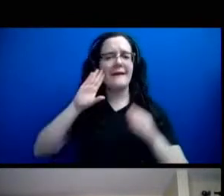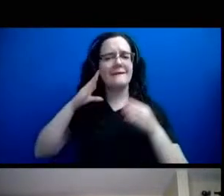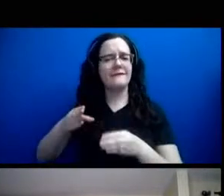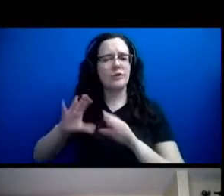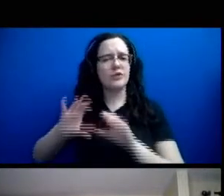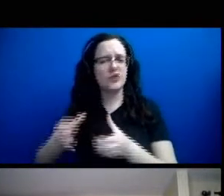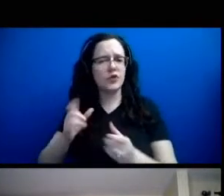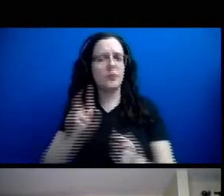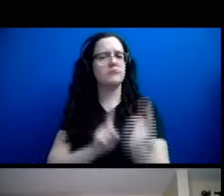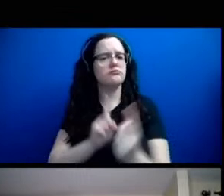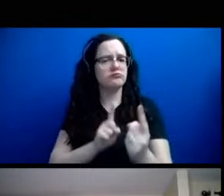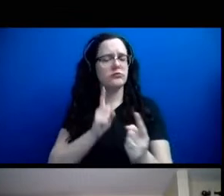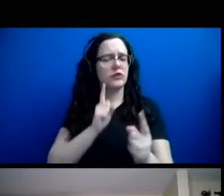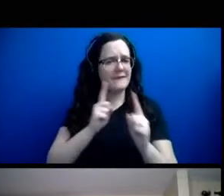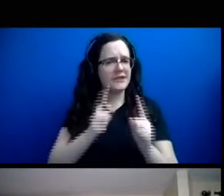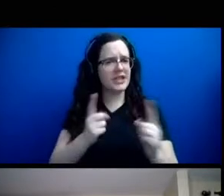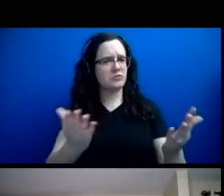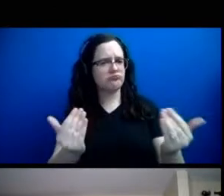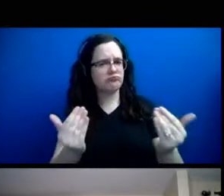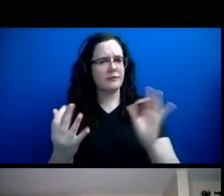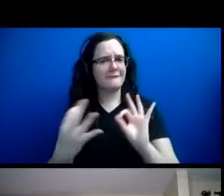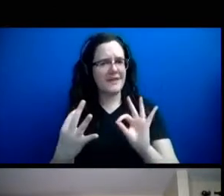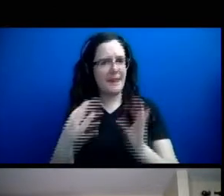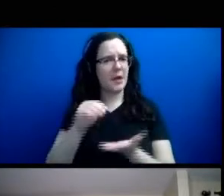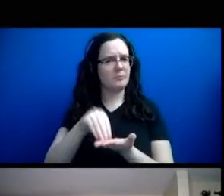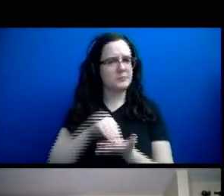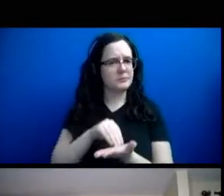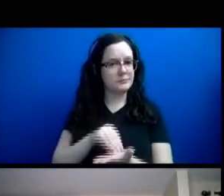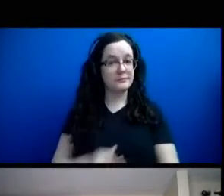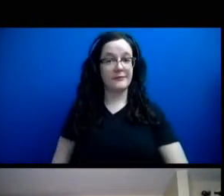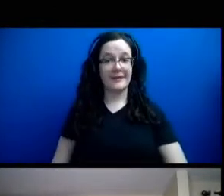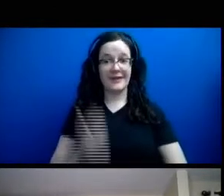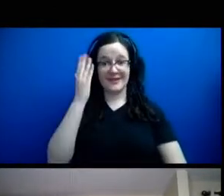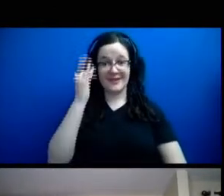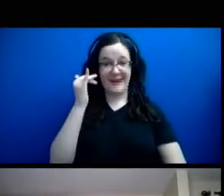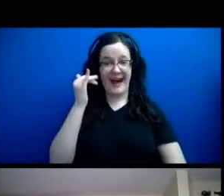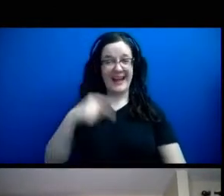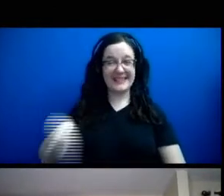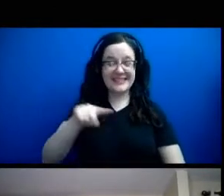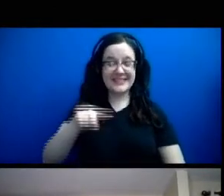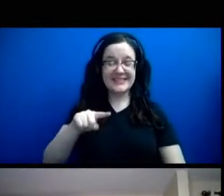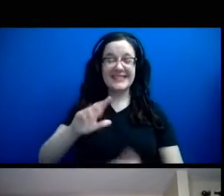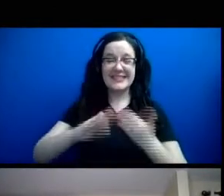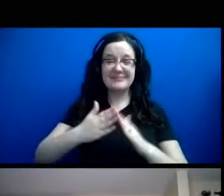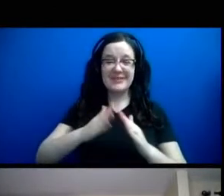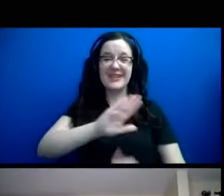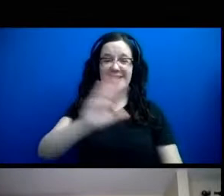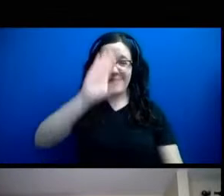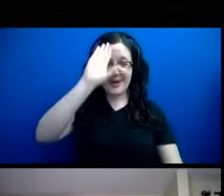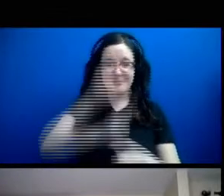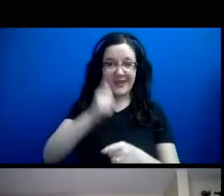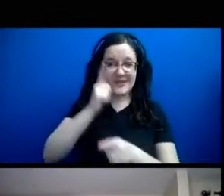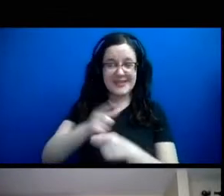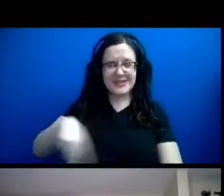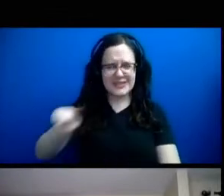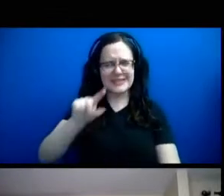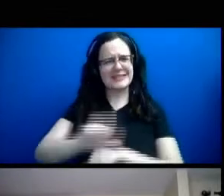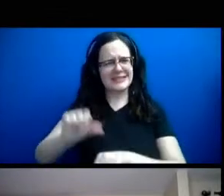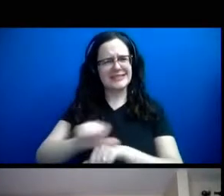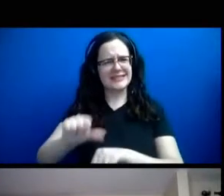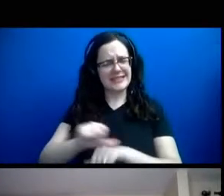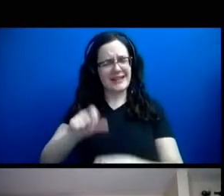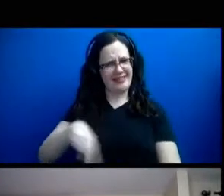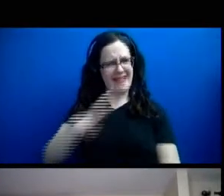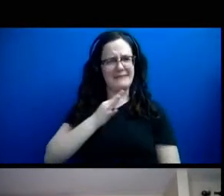conversations. Because as your brothers and sisters from your community were doing this work, they wanted to know, what